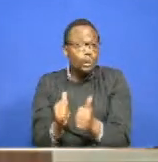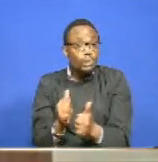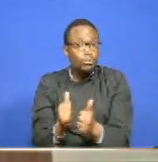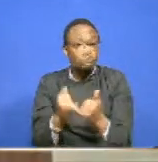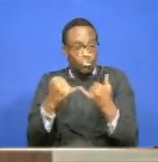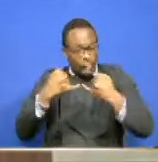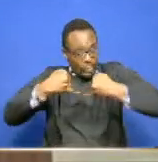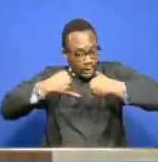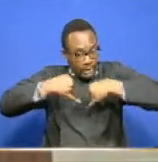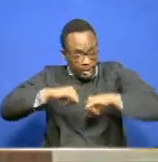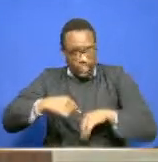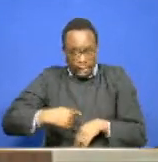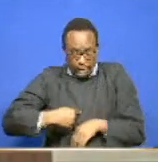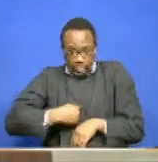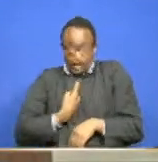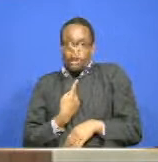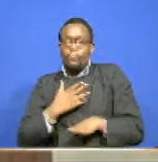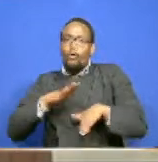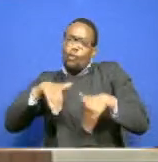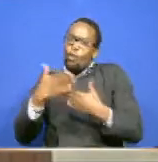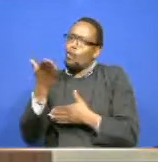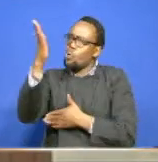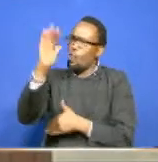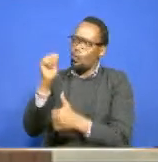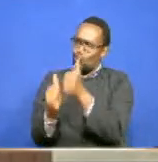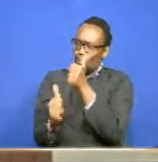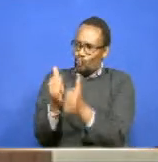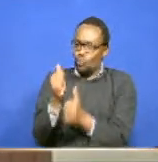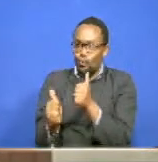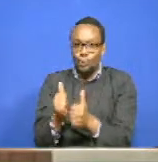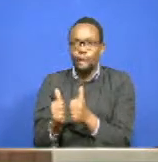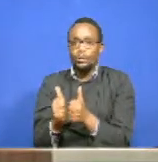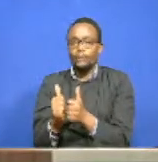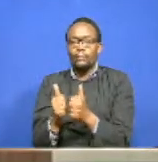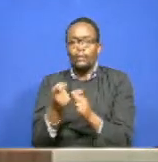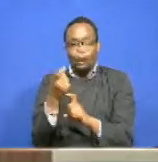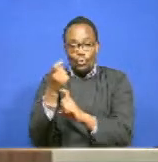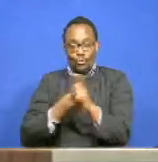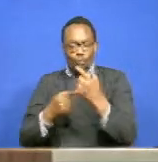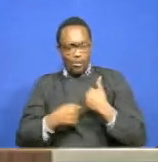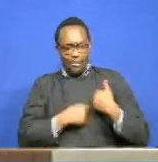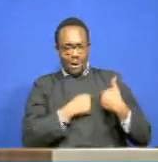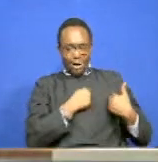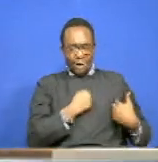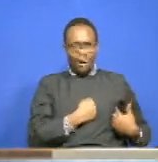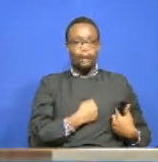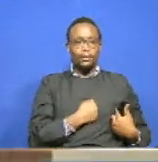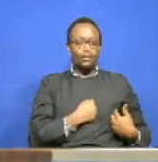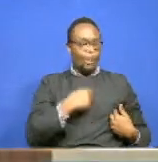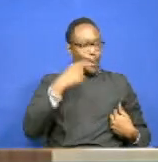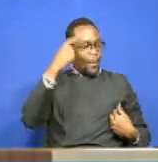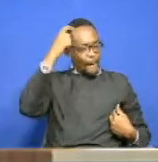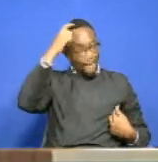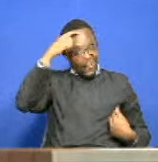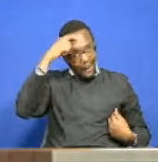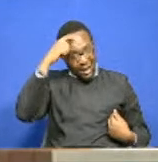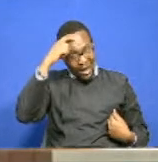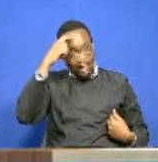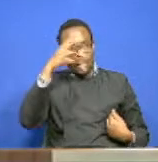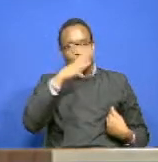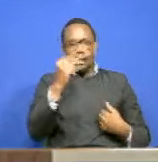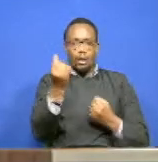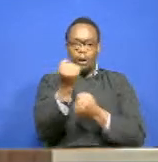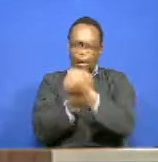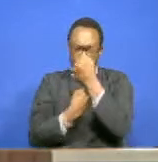own, or have we tried God's resources, which emanate from the heart and enter the mind and into